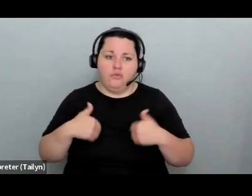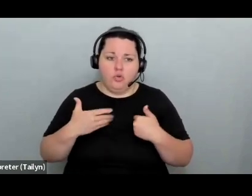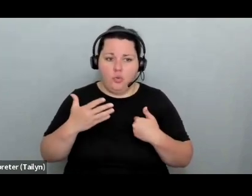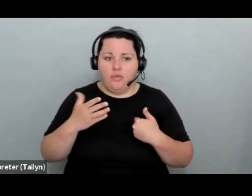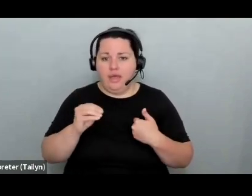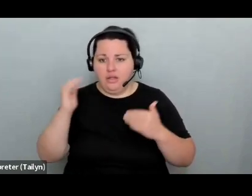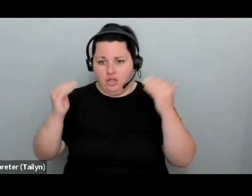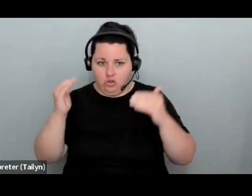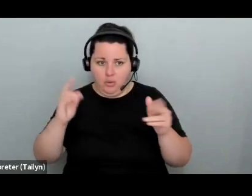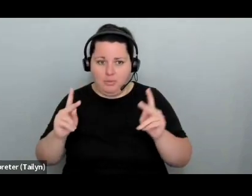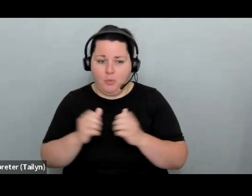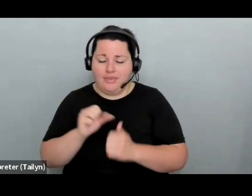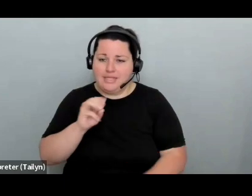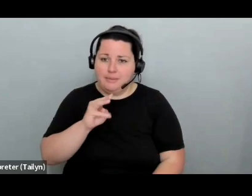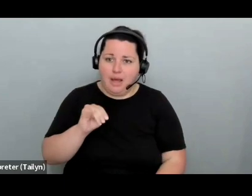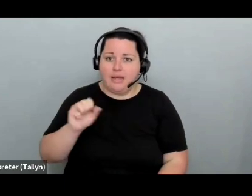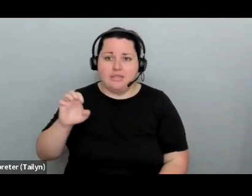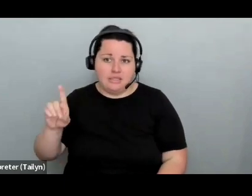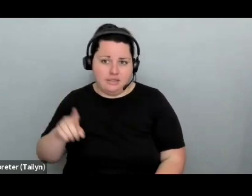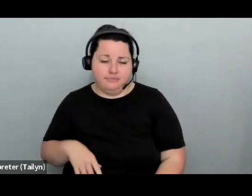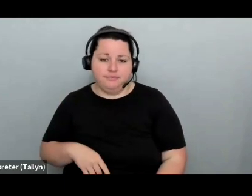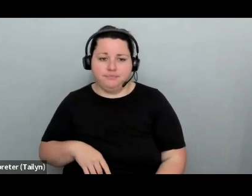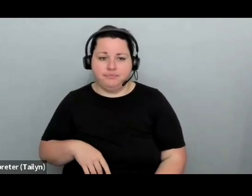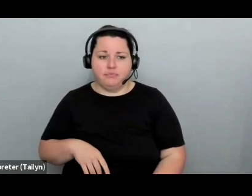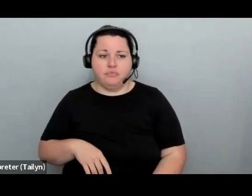adults and your loved ones with SMI and SCD.